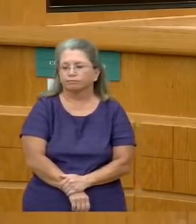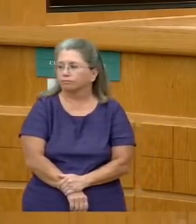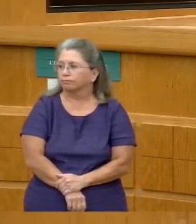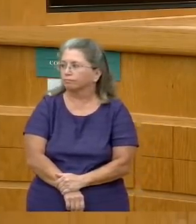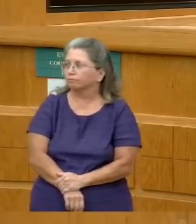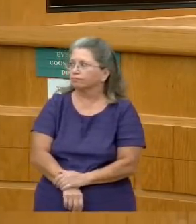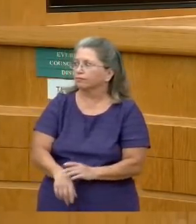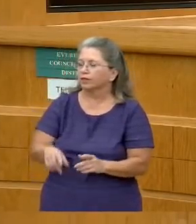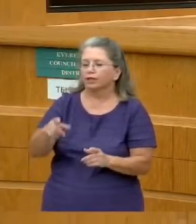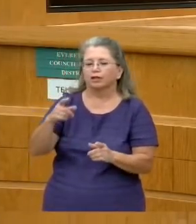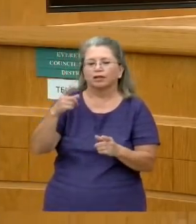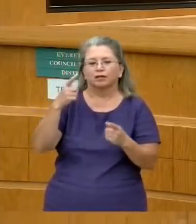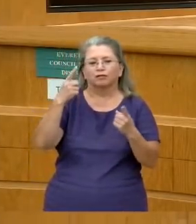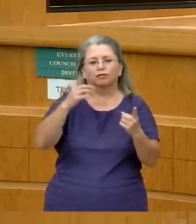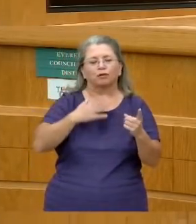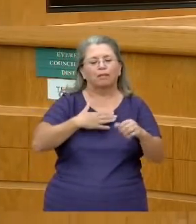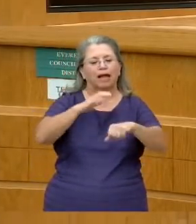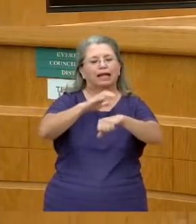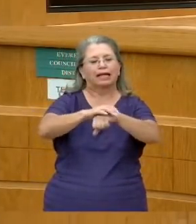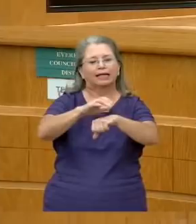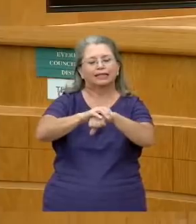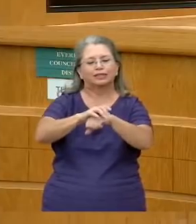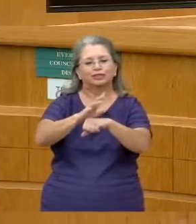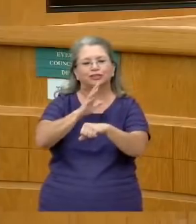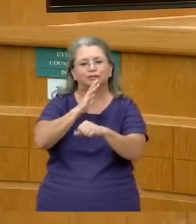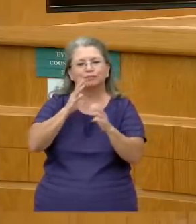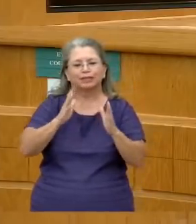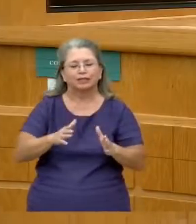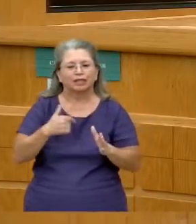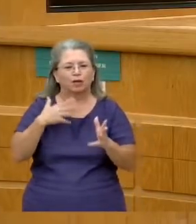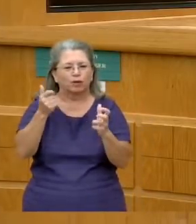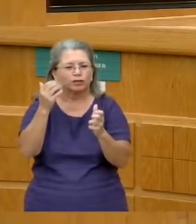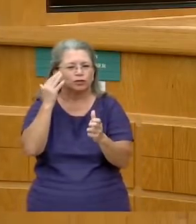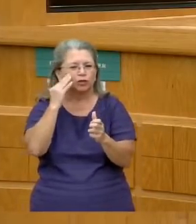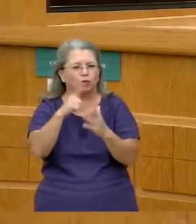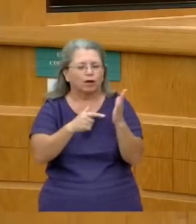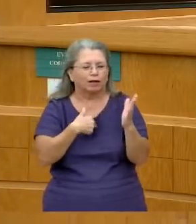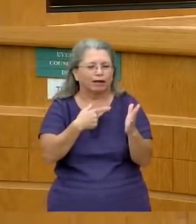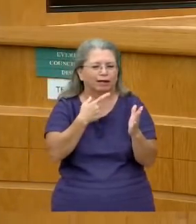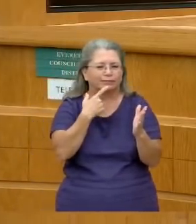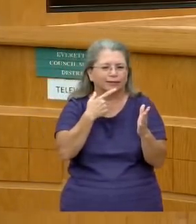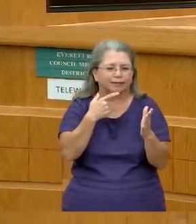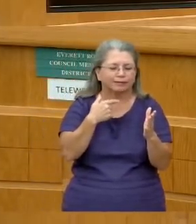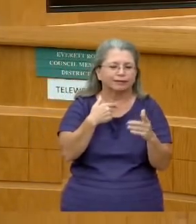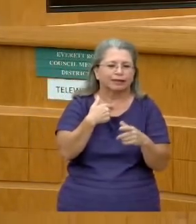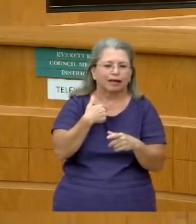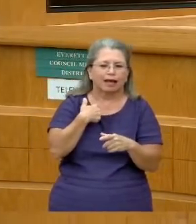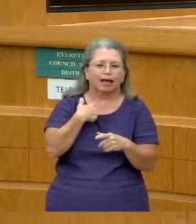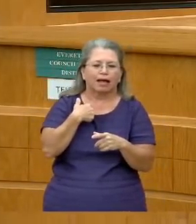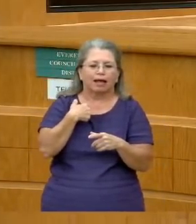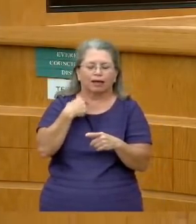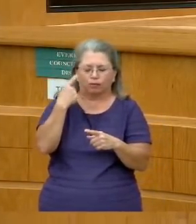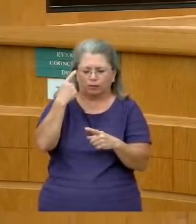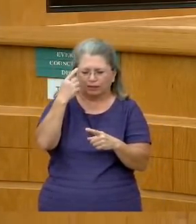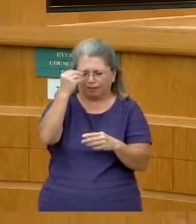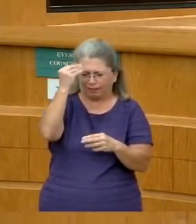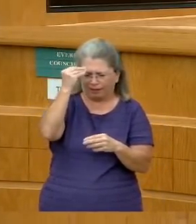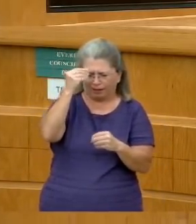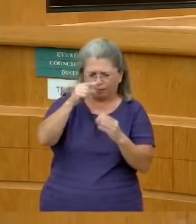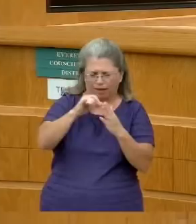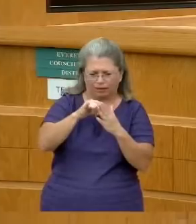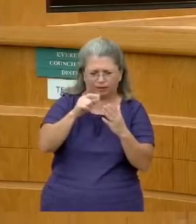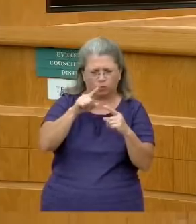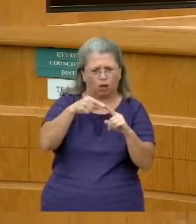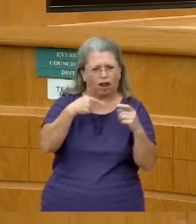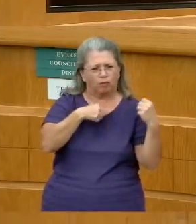Just for my English-speaking audience, I just wanted you to know what I did was I was thinking about this coming over